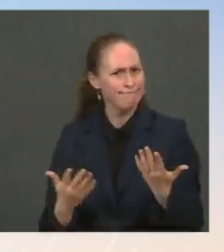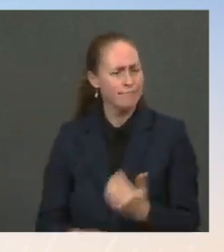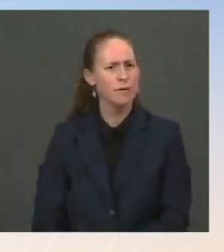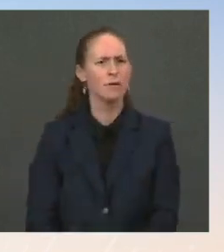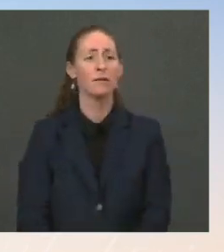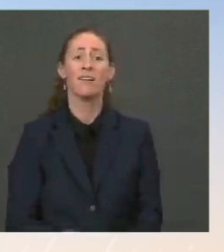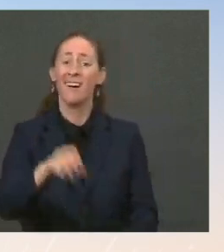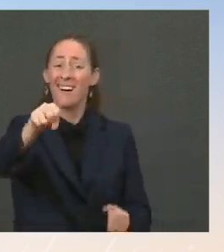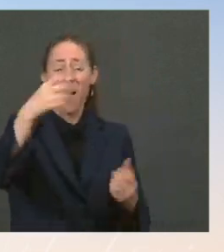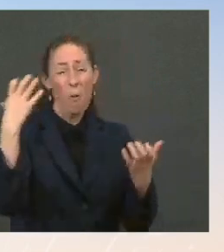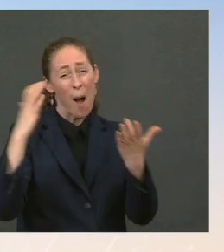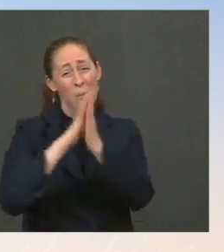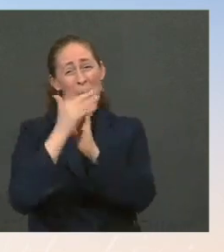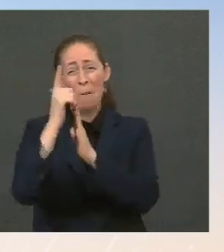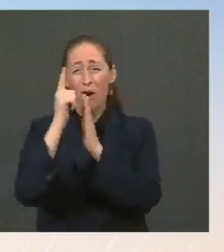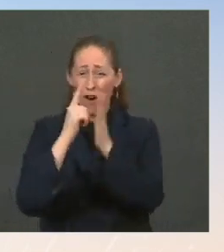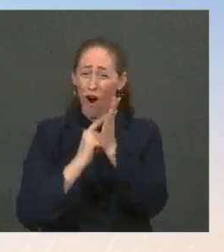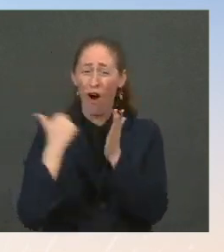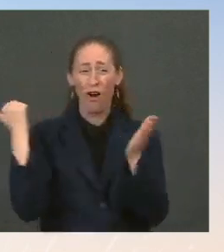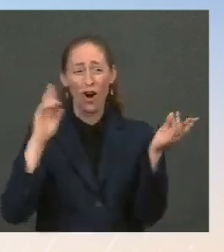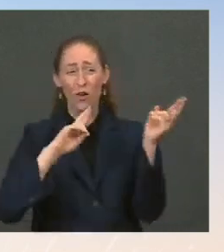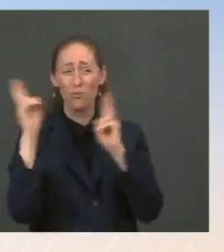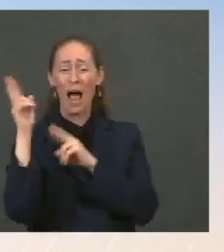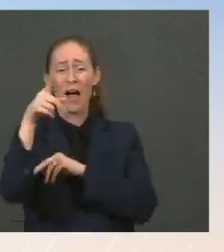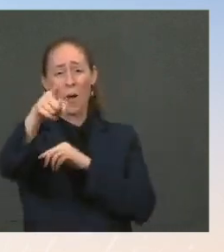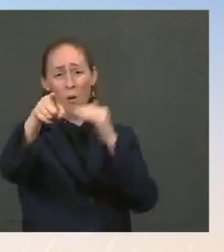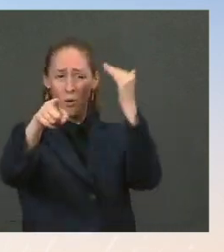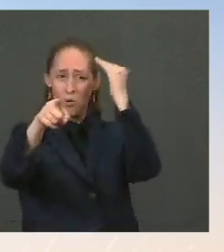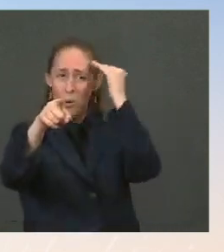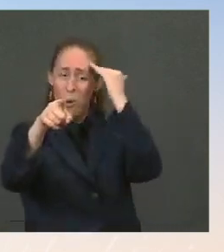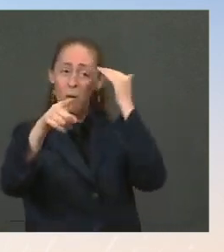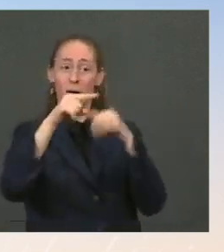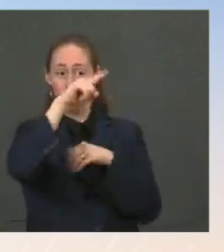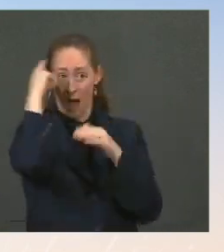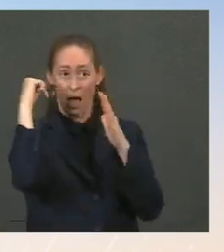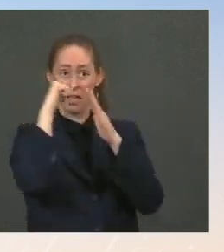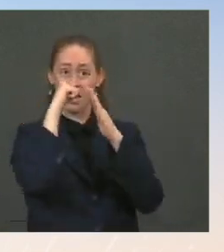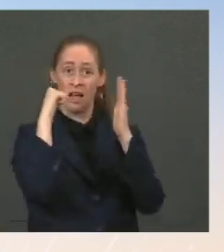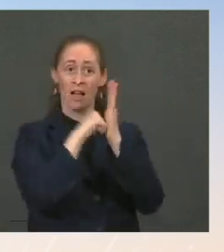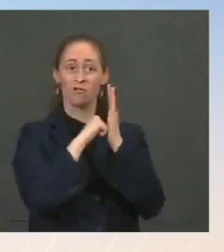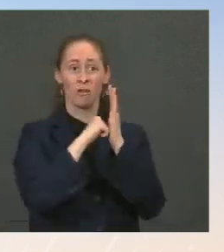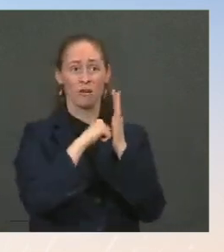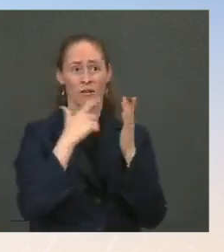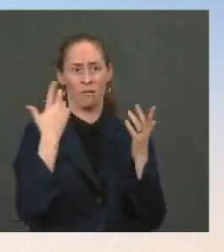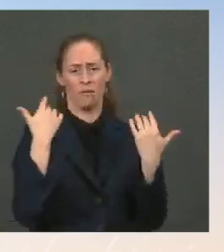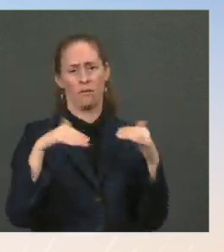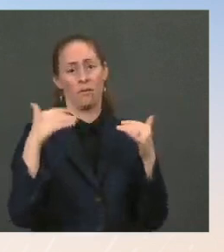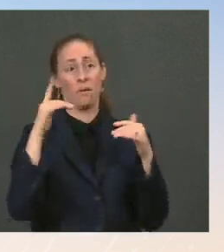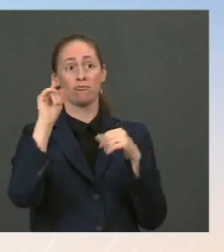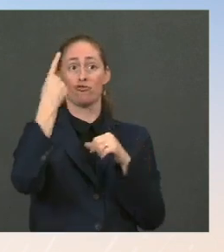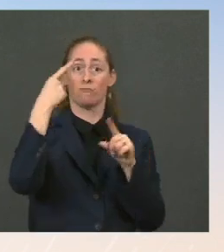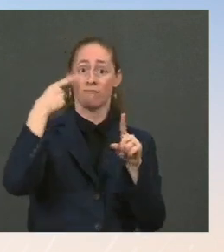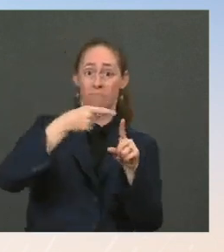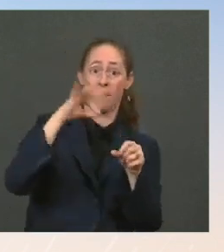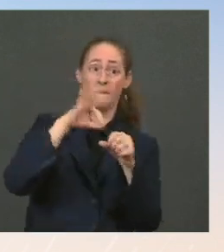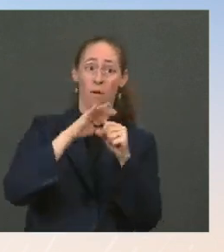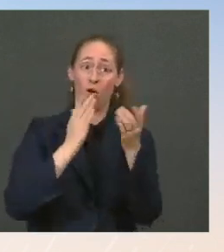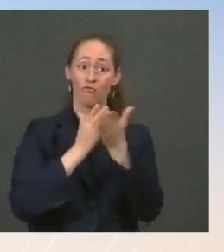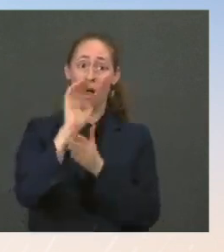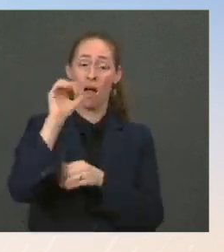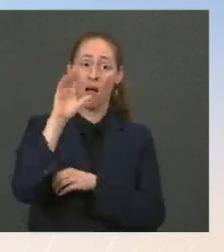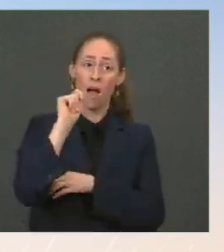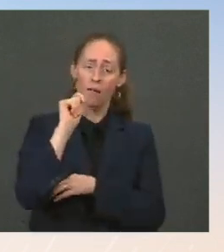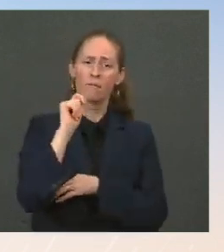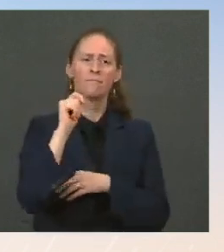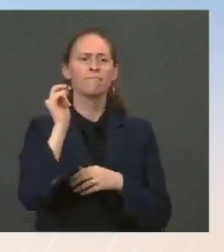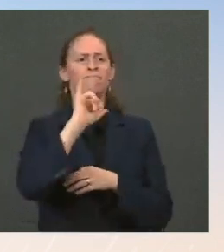As you know, and you've told me in the past, the black agenda is bigger than voting rights and bigger than the George Floyd Police and Justice